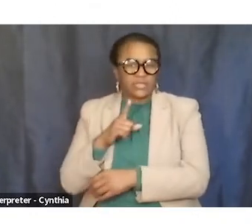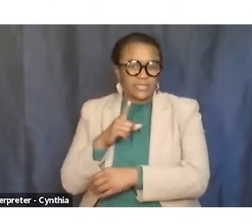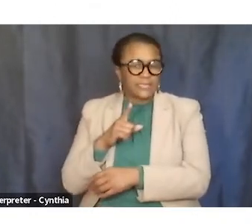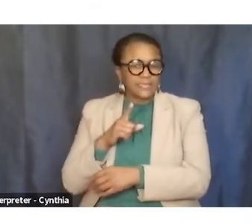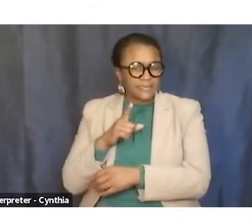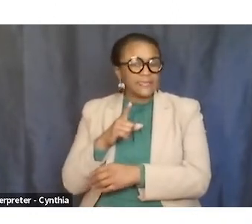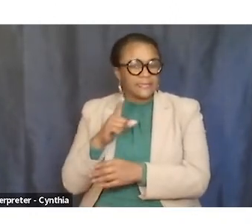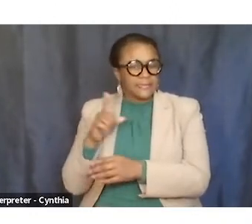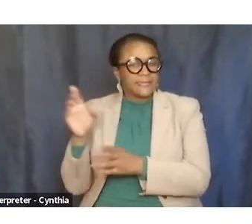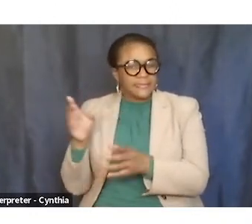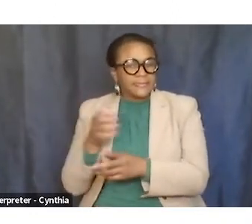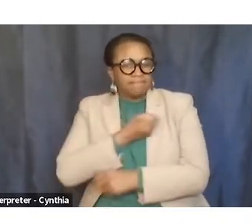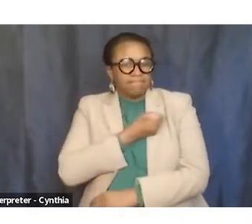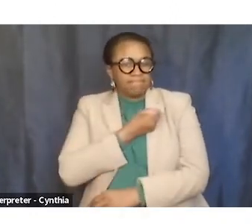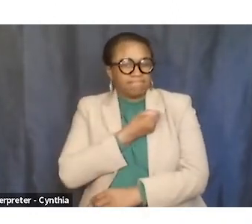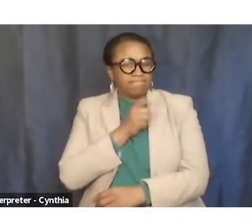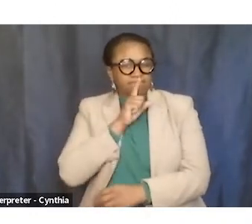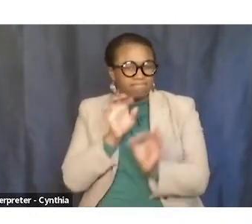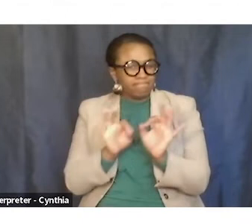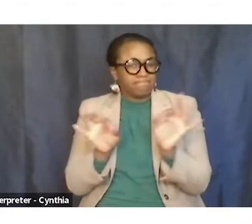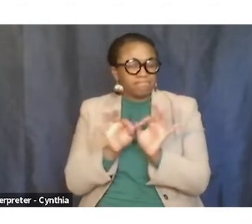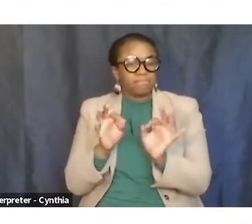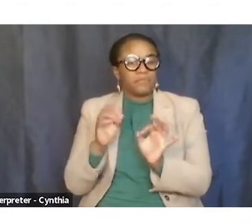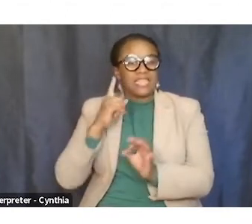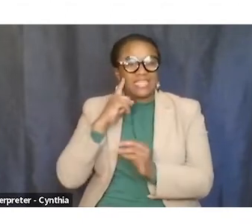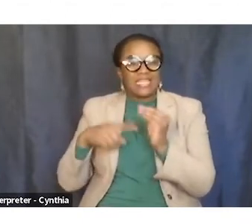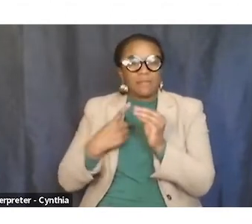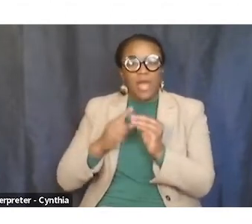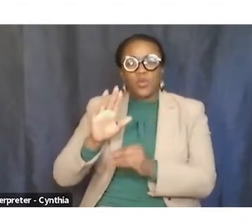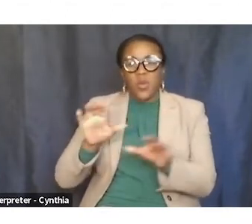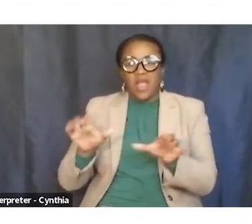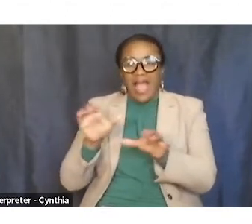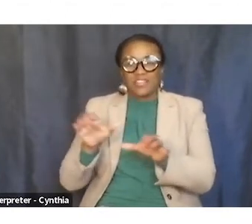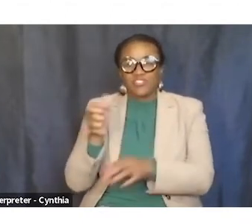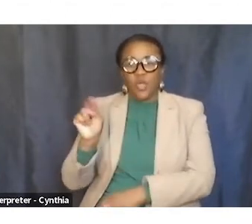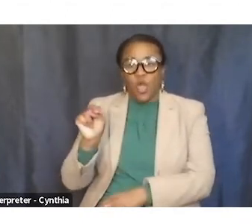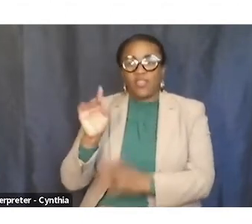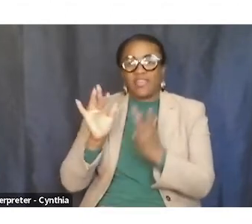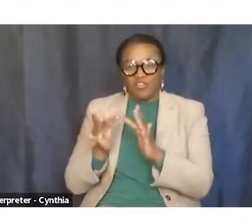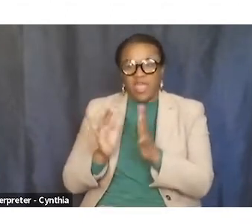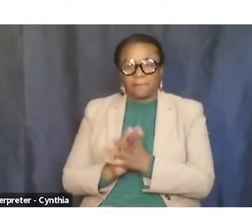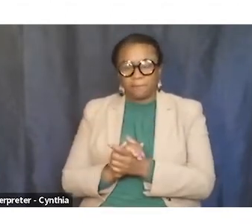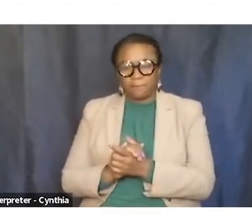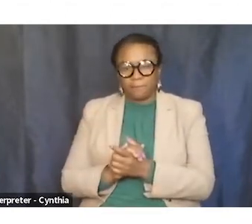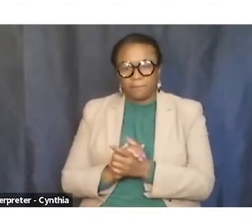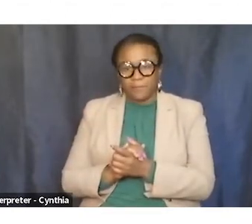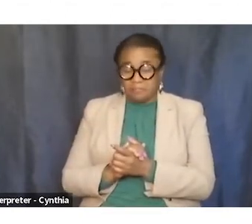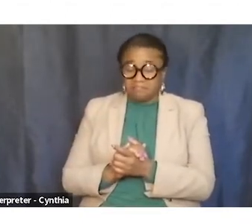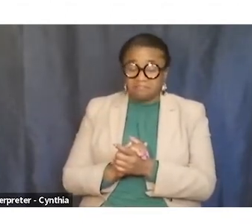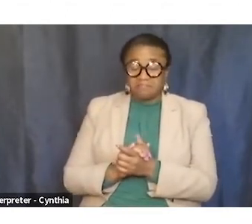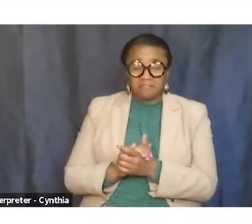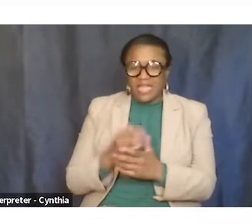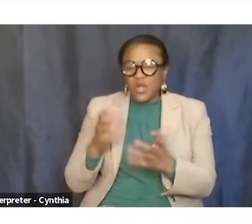very close to us. I think it starts with thinking about your actions on the internet. And again, I